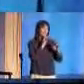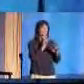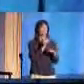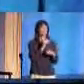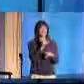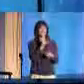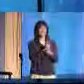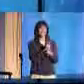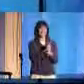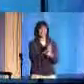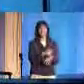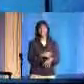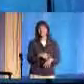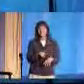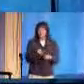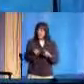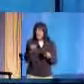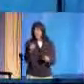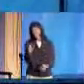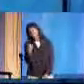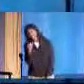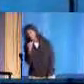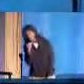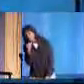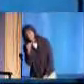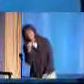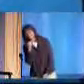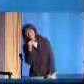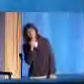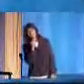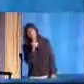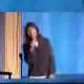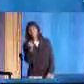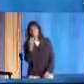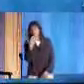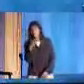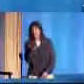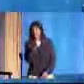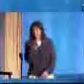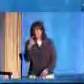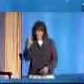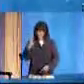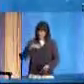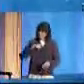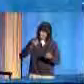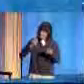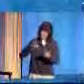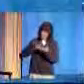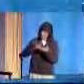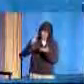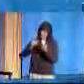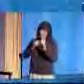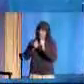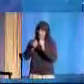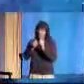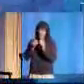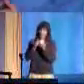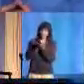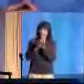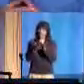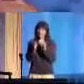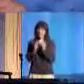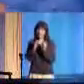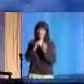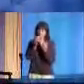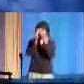but it's not so bad, because we also learned that you can learn how to be more present for listening. You can learn some